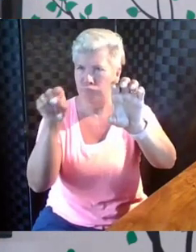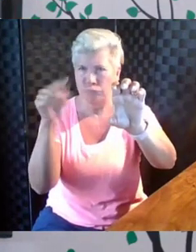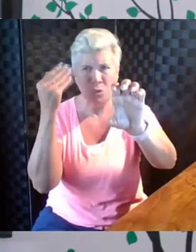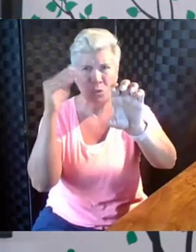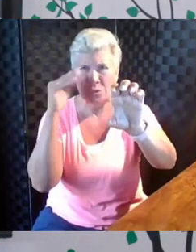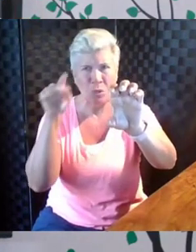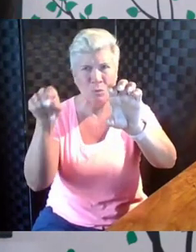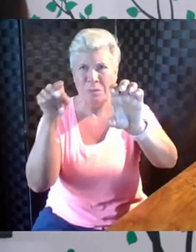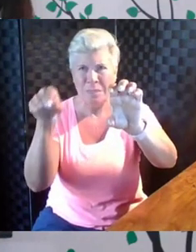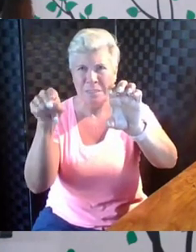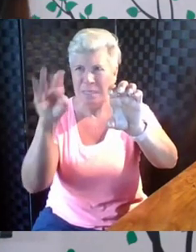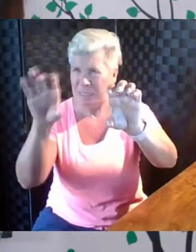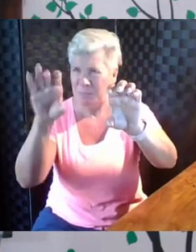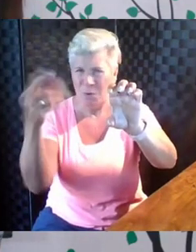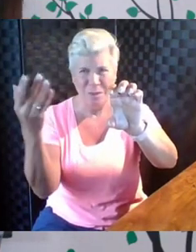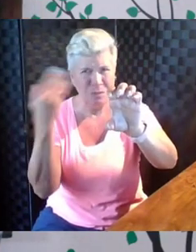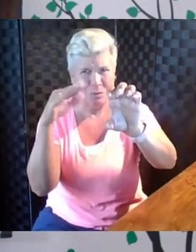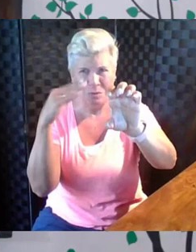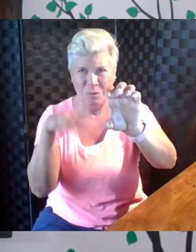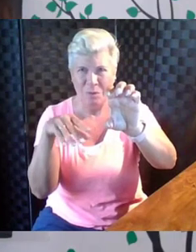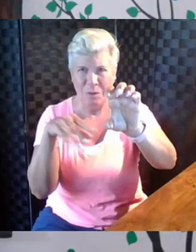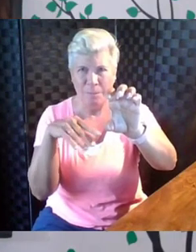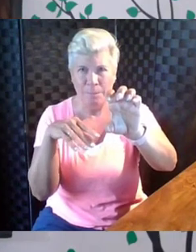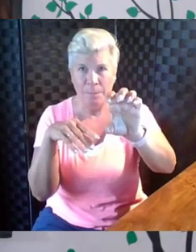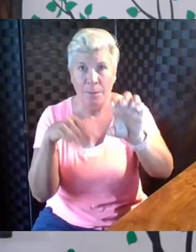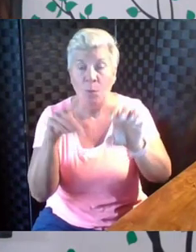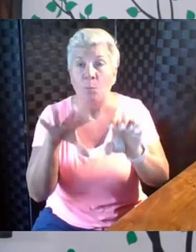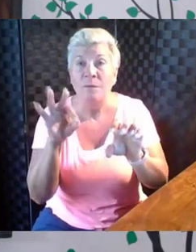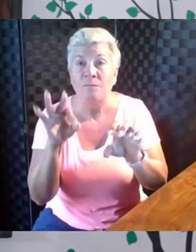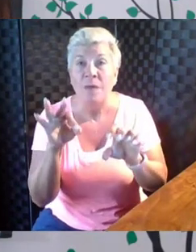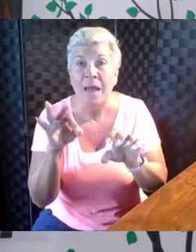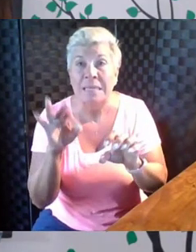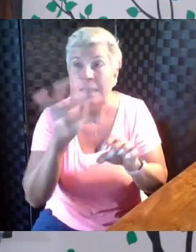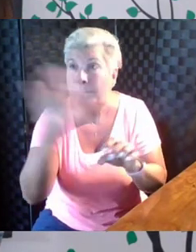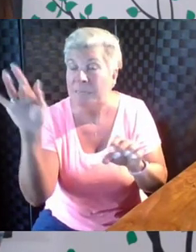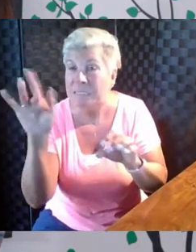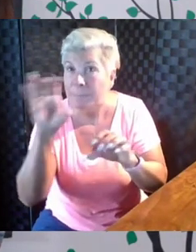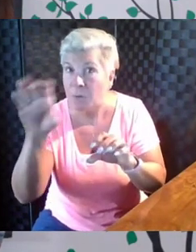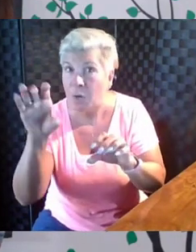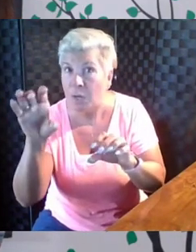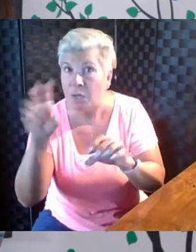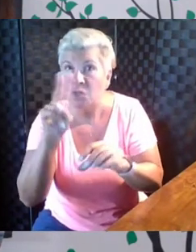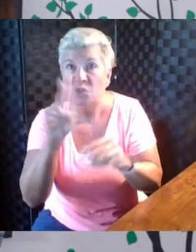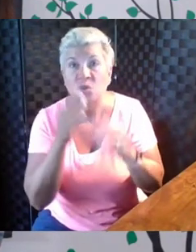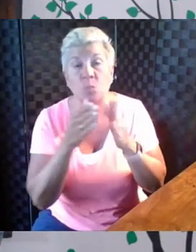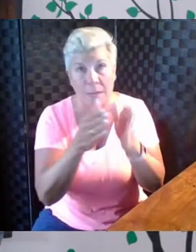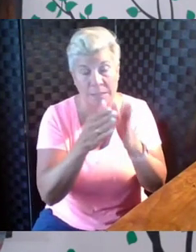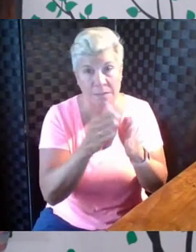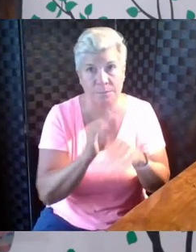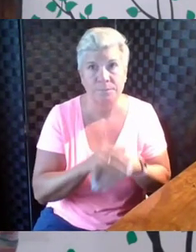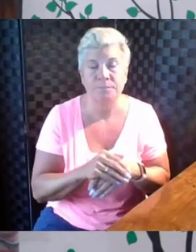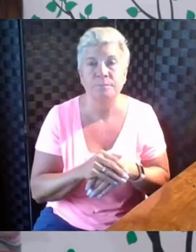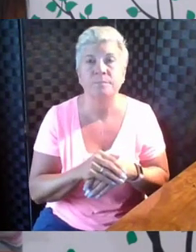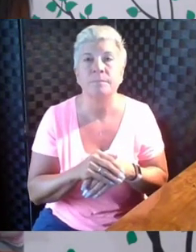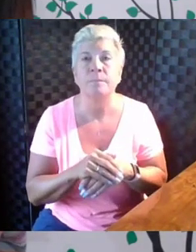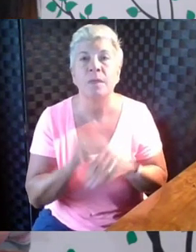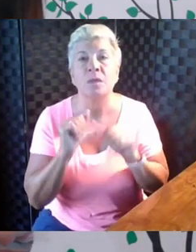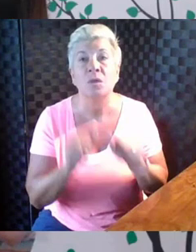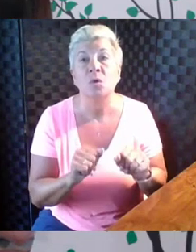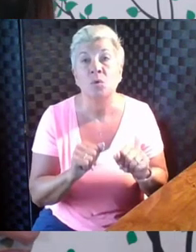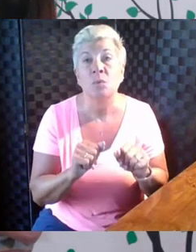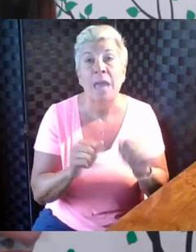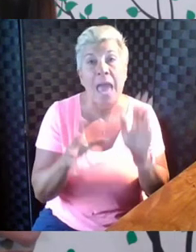it's missing the other part. So when we find that missing part, there's 2 ways we can do that. We